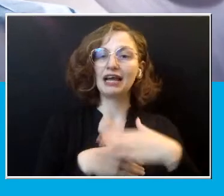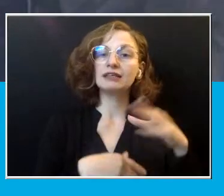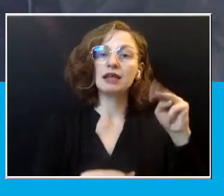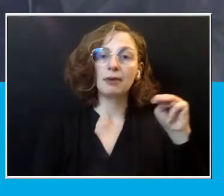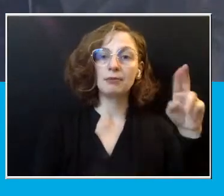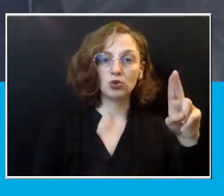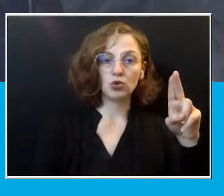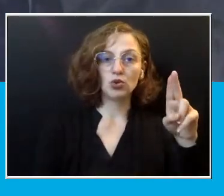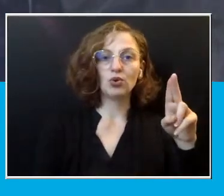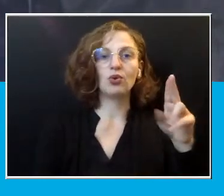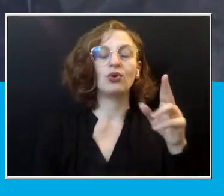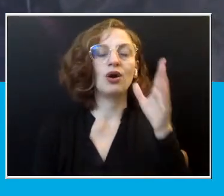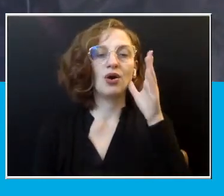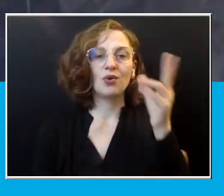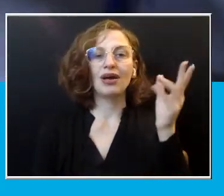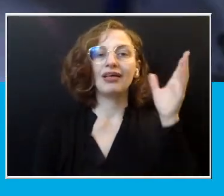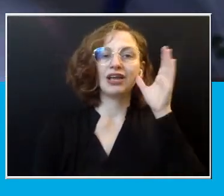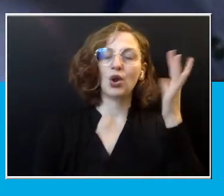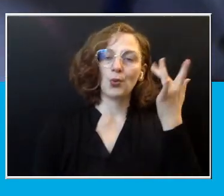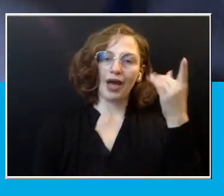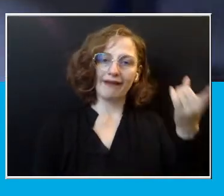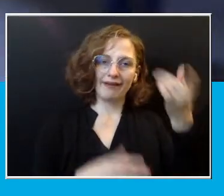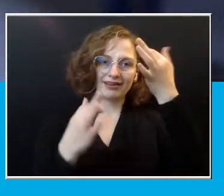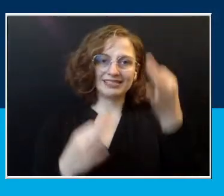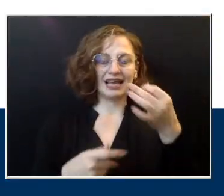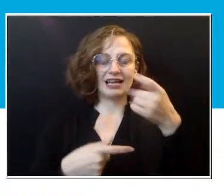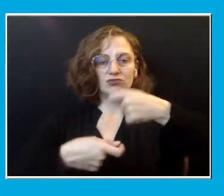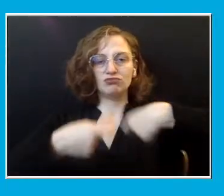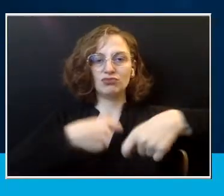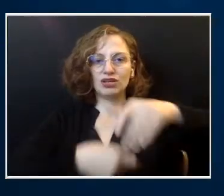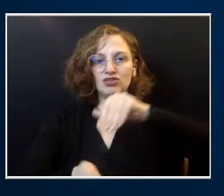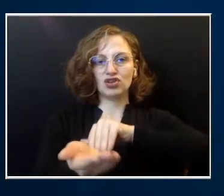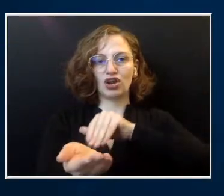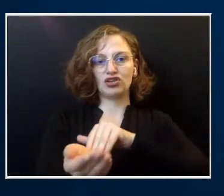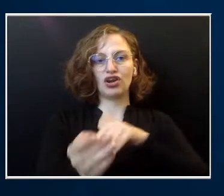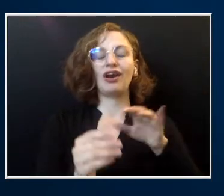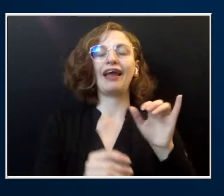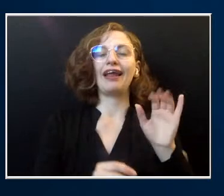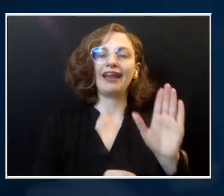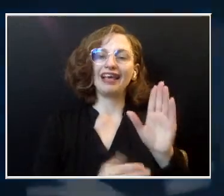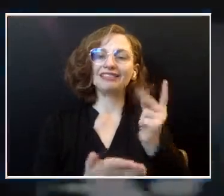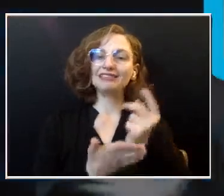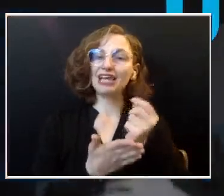doctors, plus the precision therapy he chose with minimal side effects. Monday at 8.